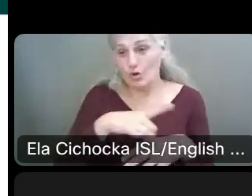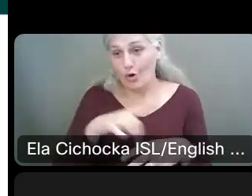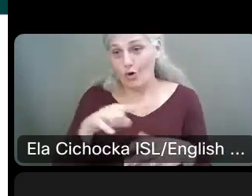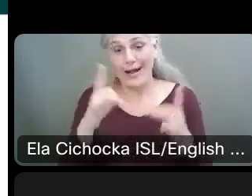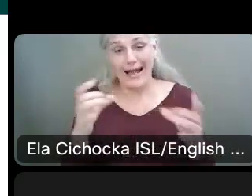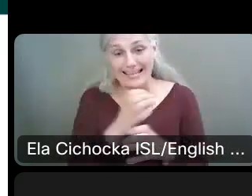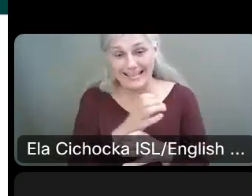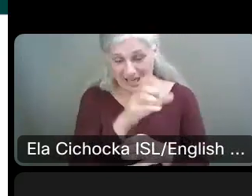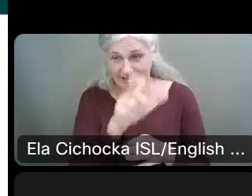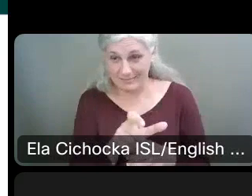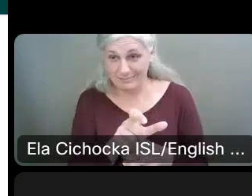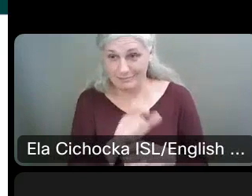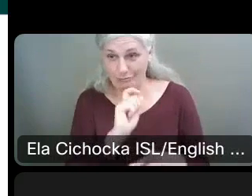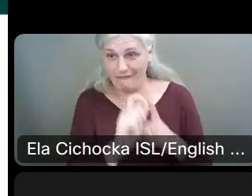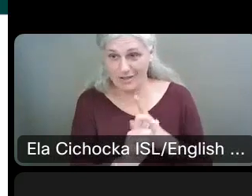a healthcare